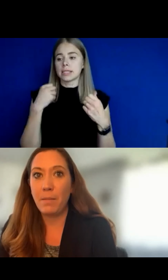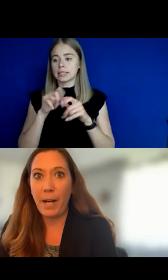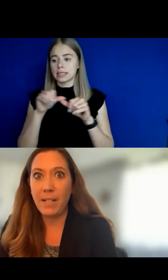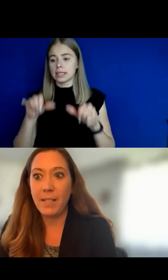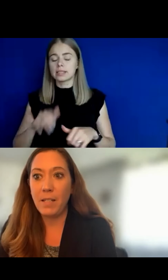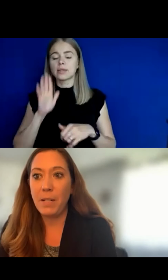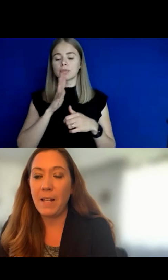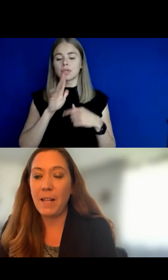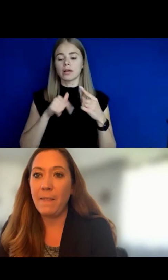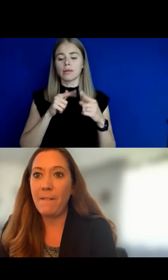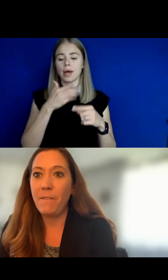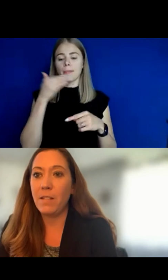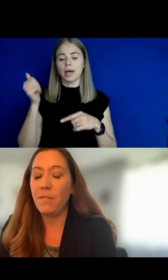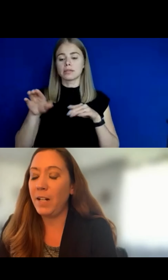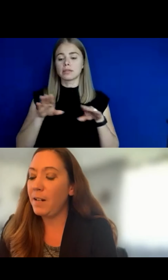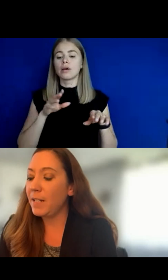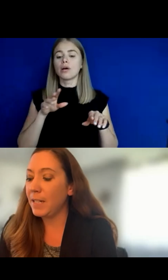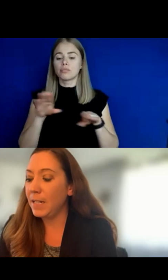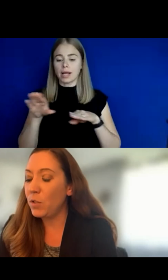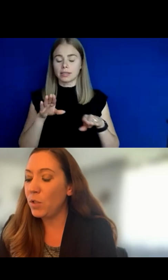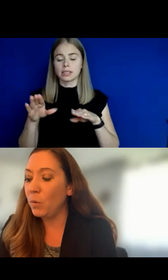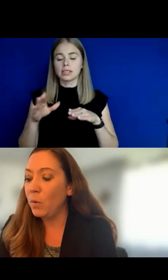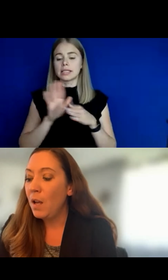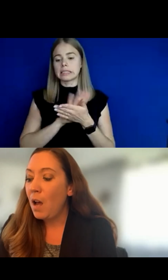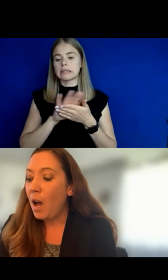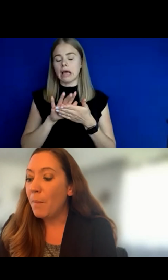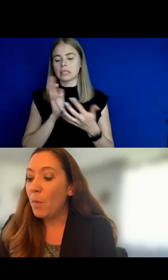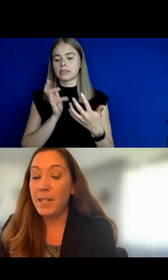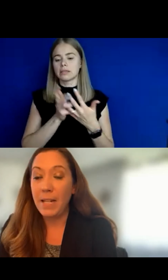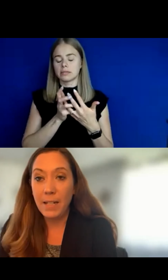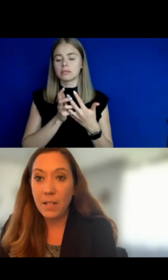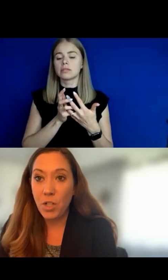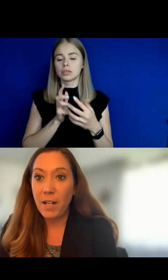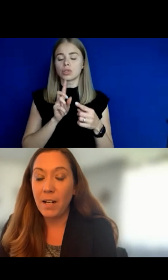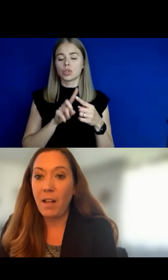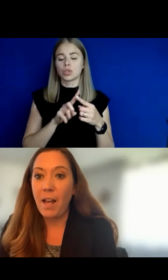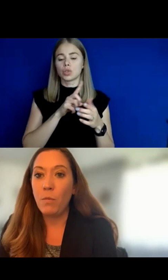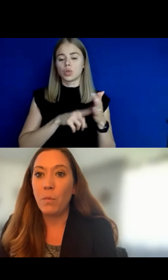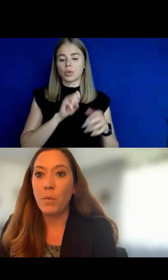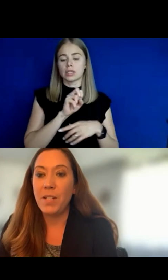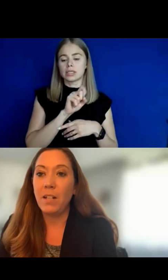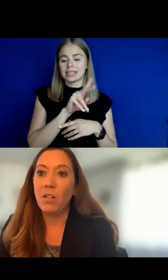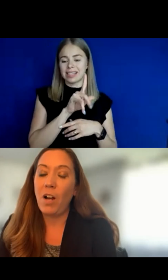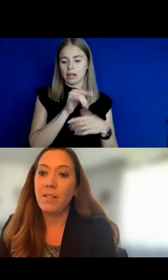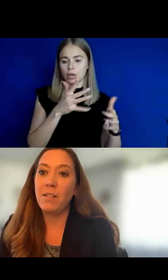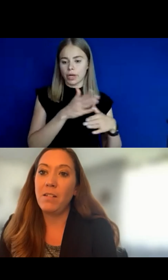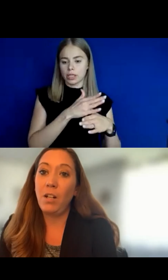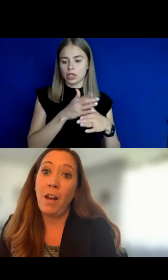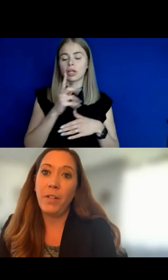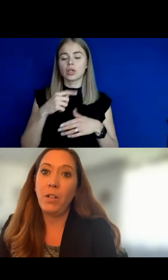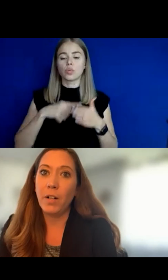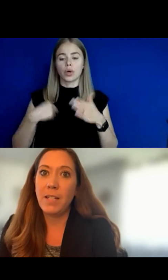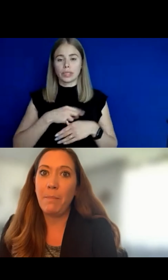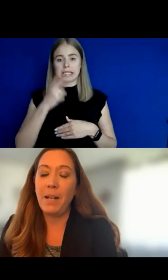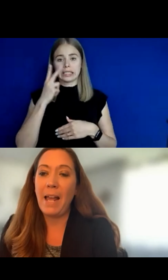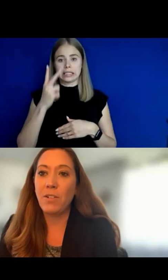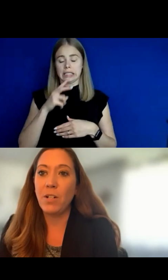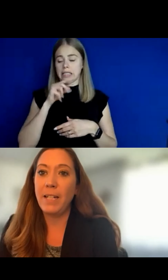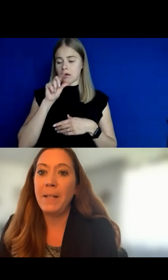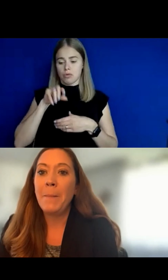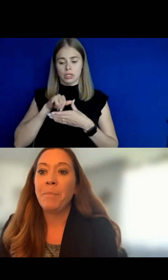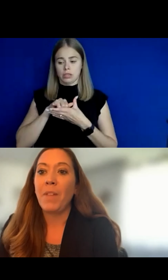some best practices because I think that fits very nicely into what Sandy has shared and a lot of what we're seeing across not only New York State,